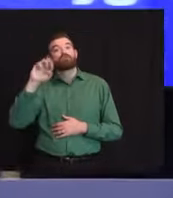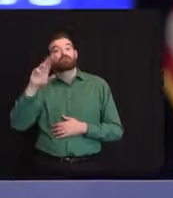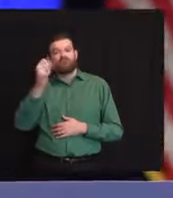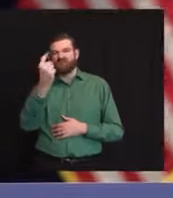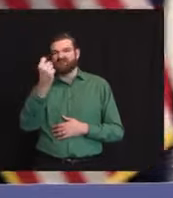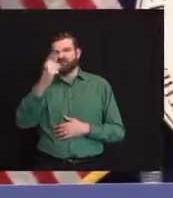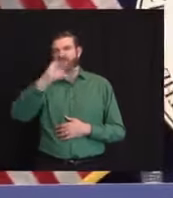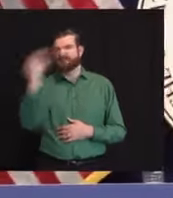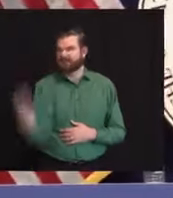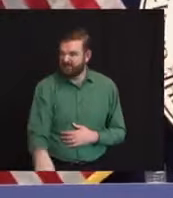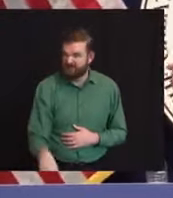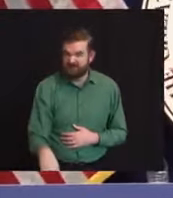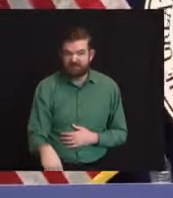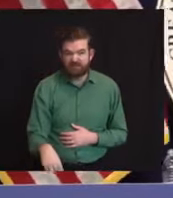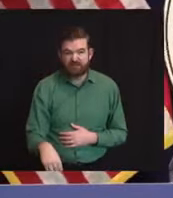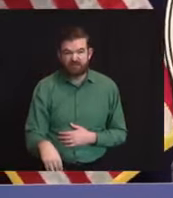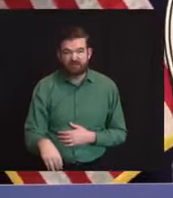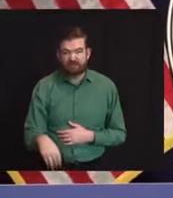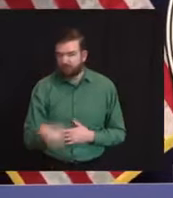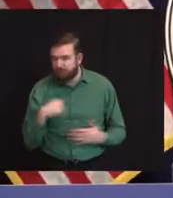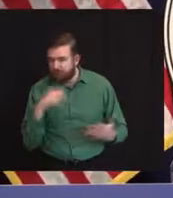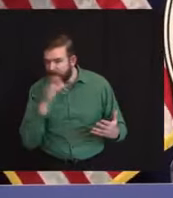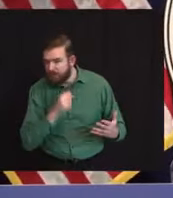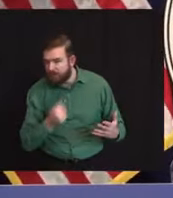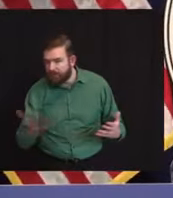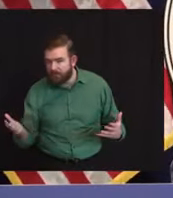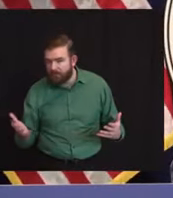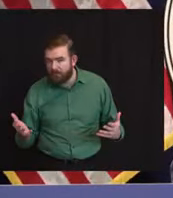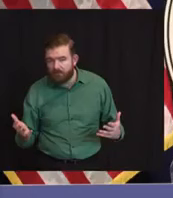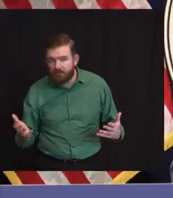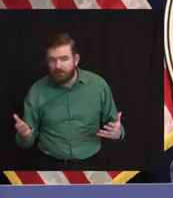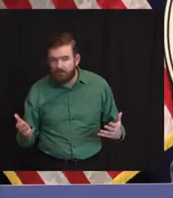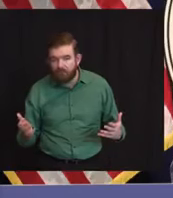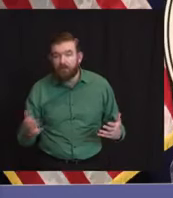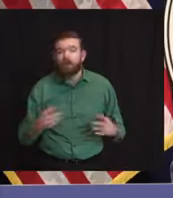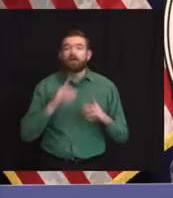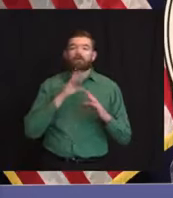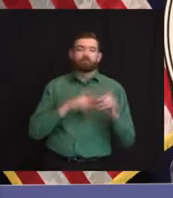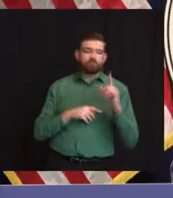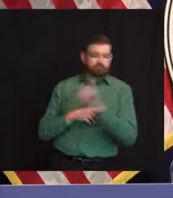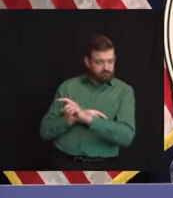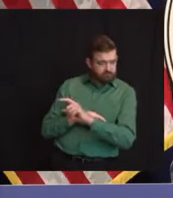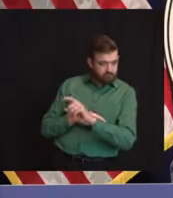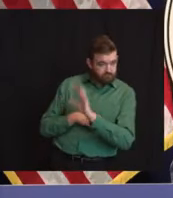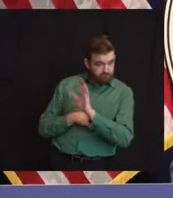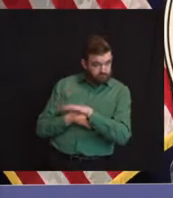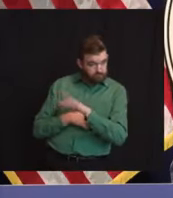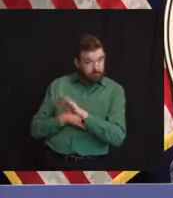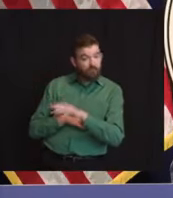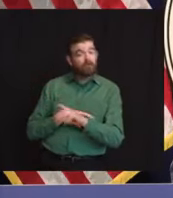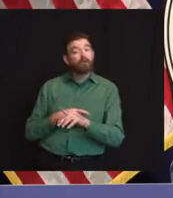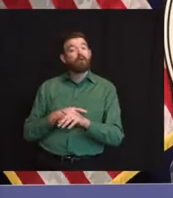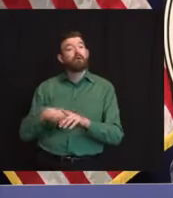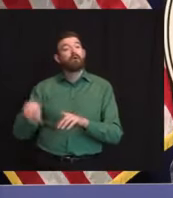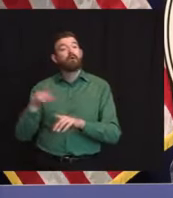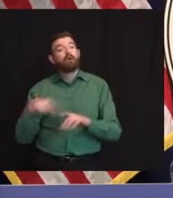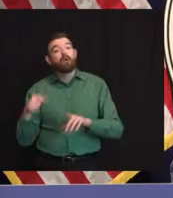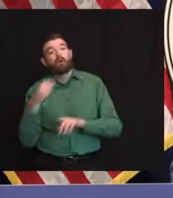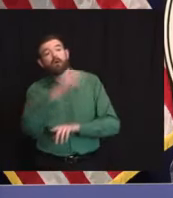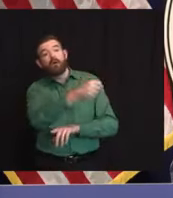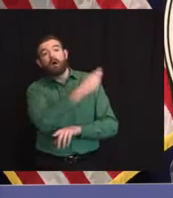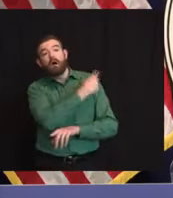What do we miss there? Real quick, please. Is it true that the majority of people who are hospitalized also have underlying conditions?